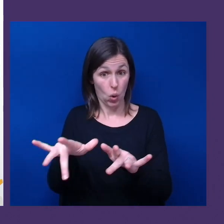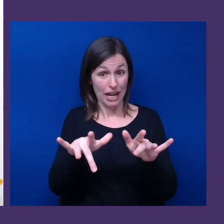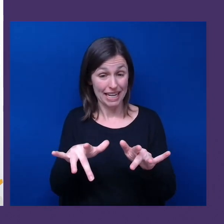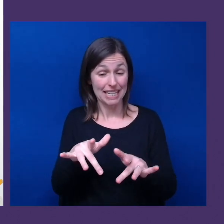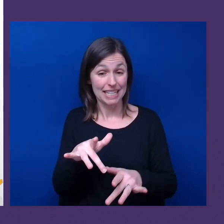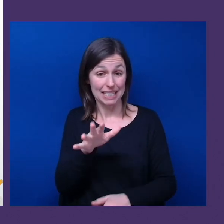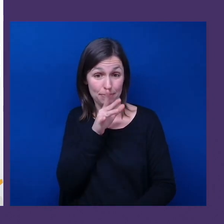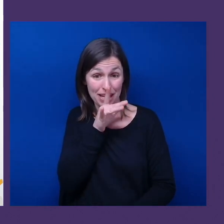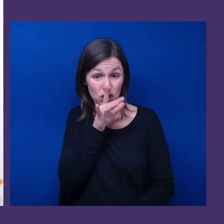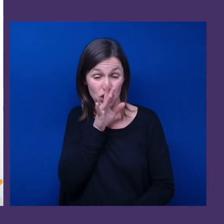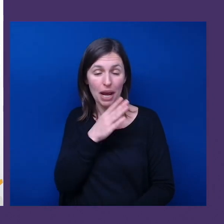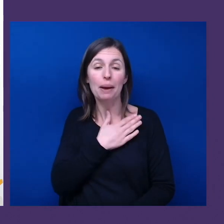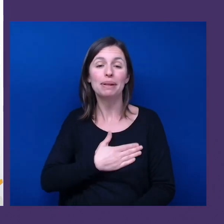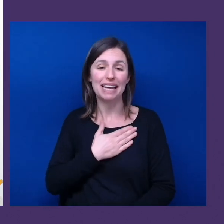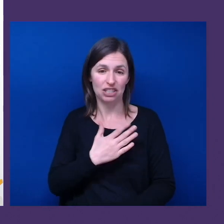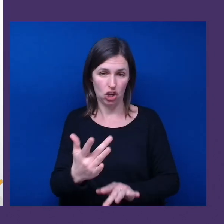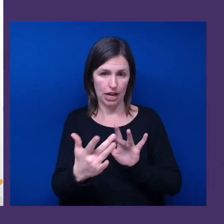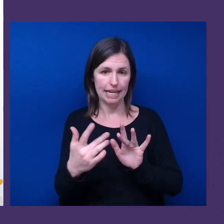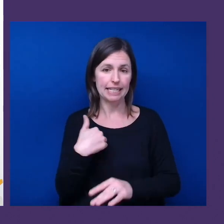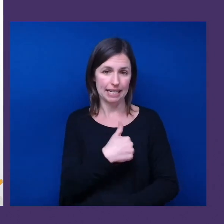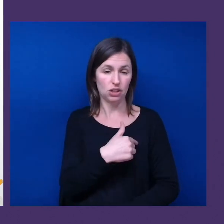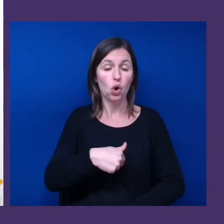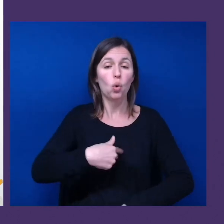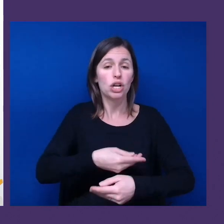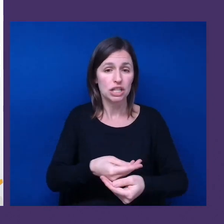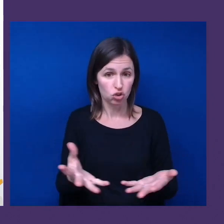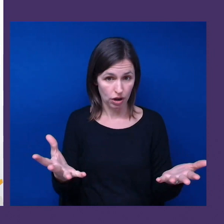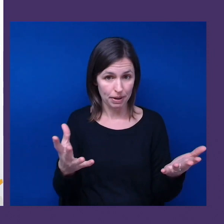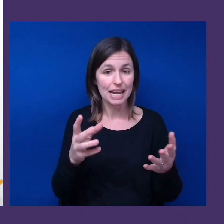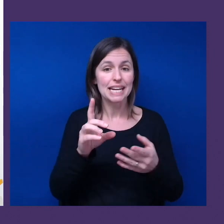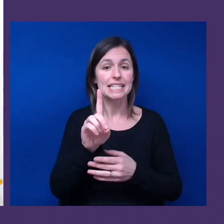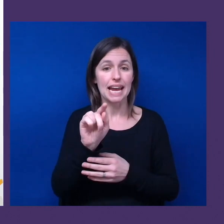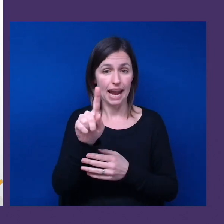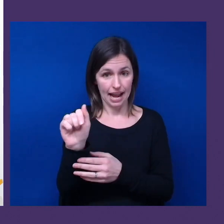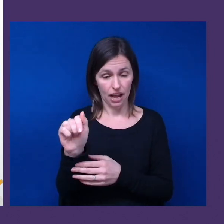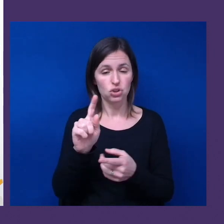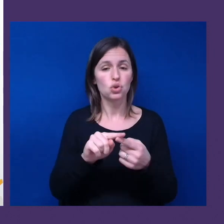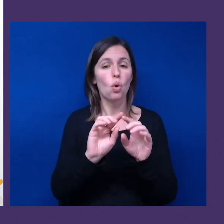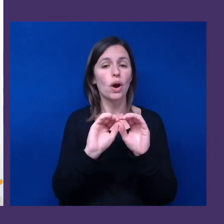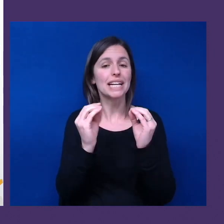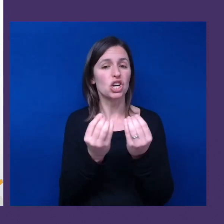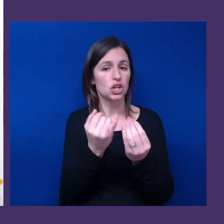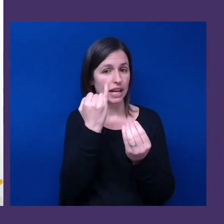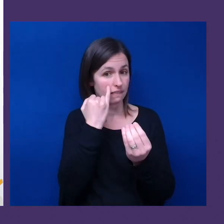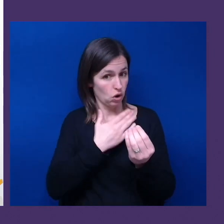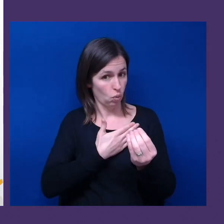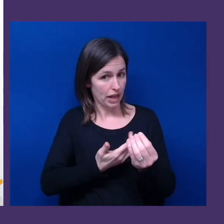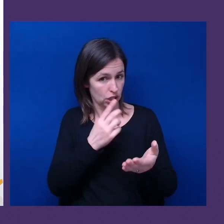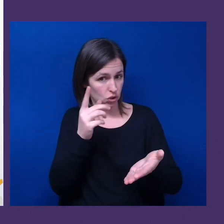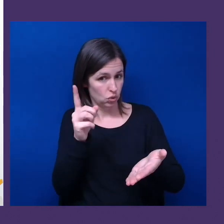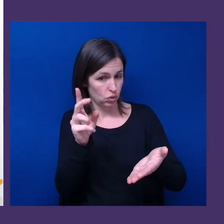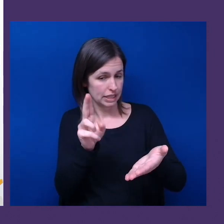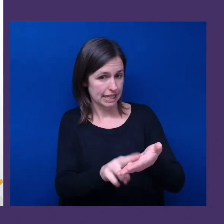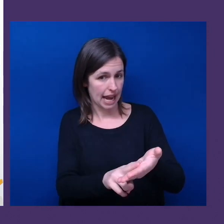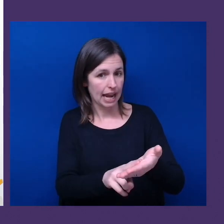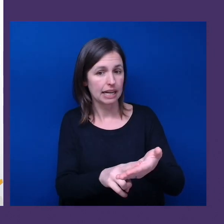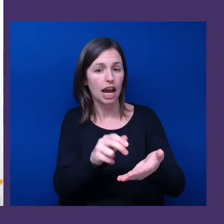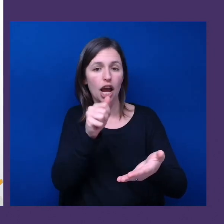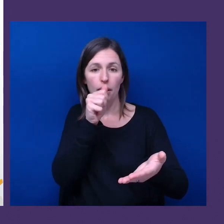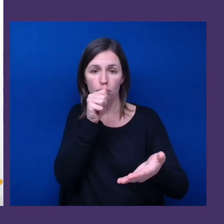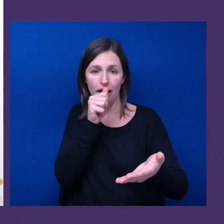Accessibility Project is currently distributing data to organizations that are able to sign a data use agreement guaranteeing the privacy of